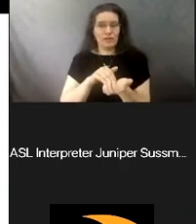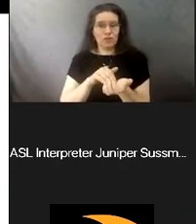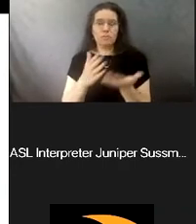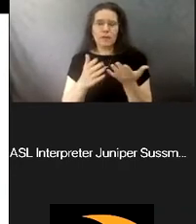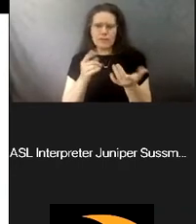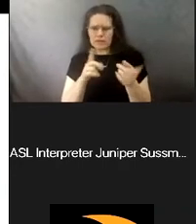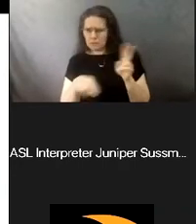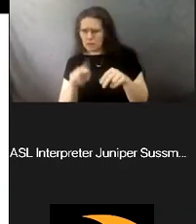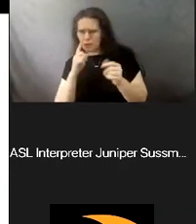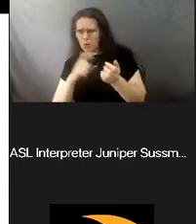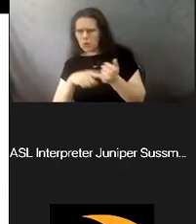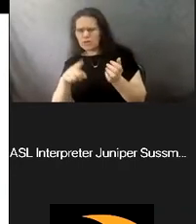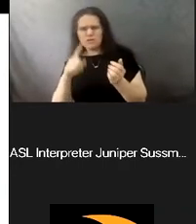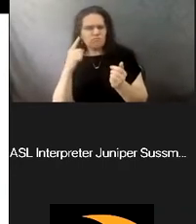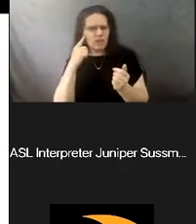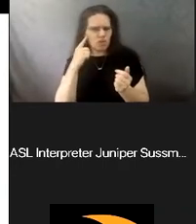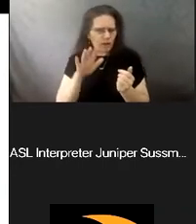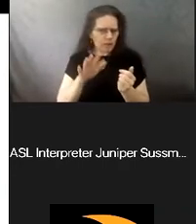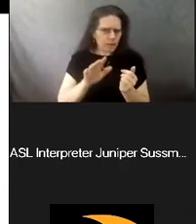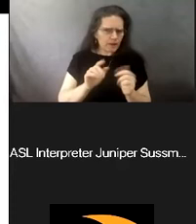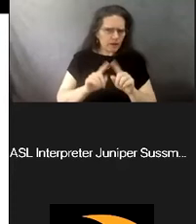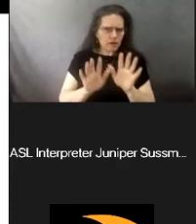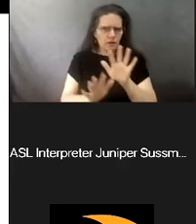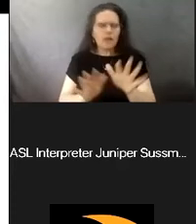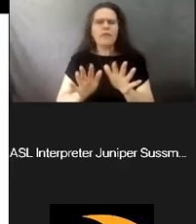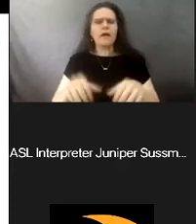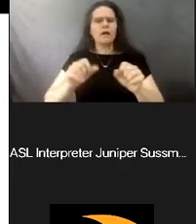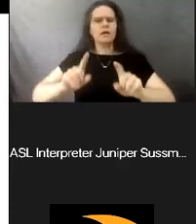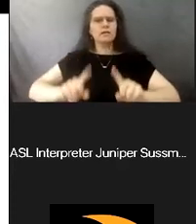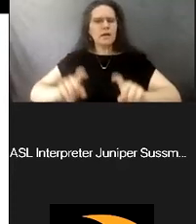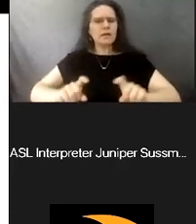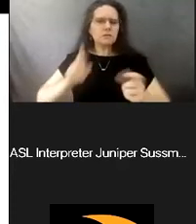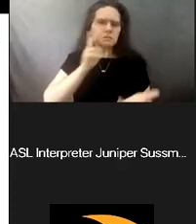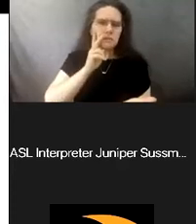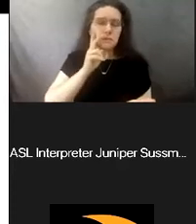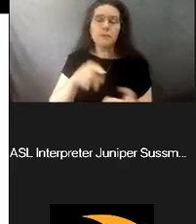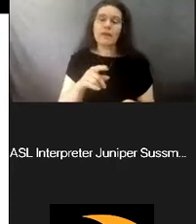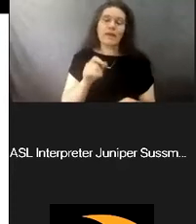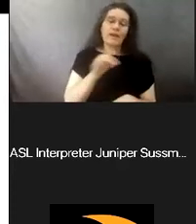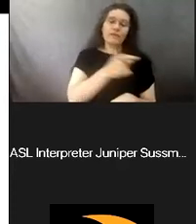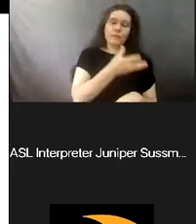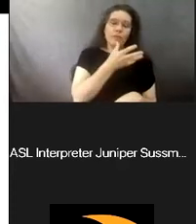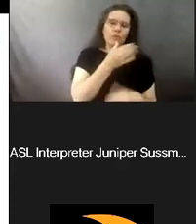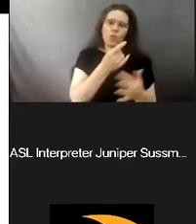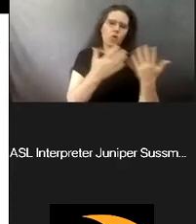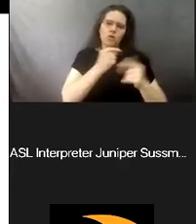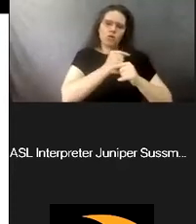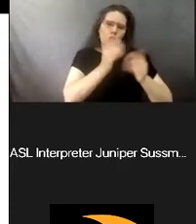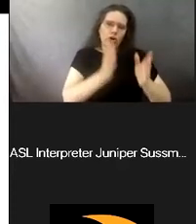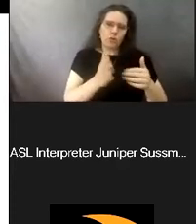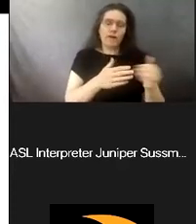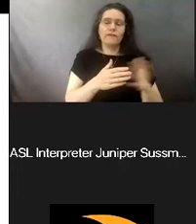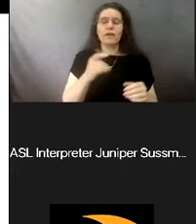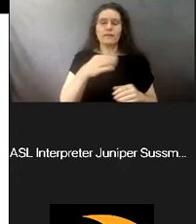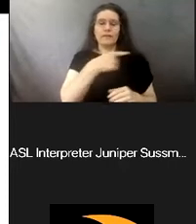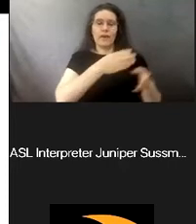with his hearing, they could do some basic testing. And if his mom or if the person who he's living with doesn't feel very